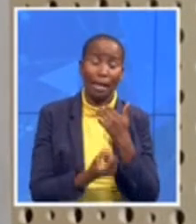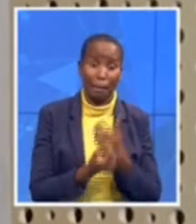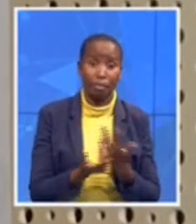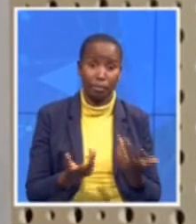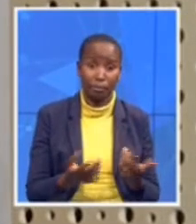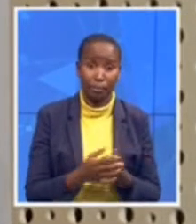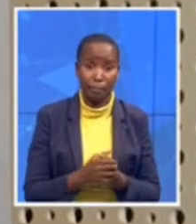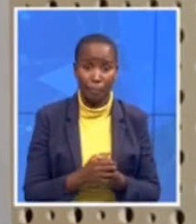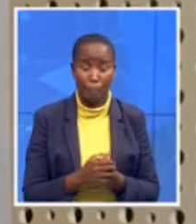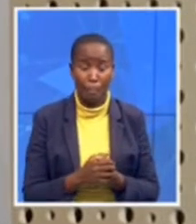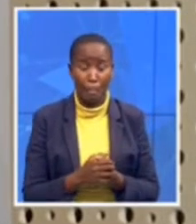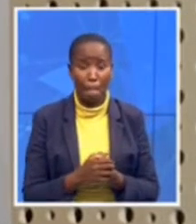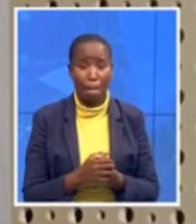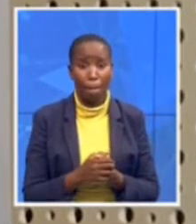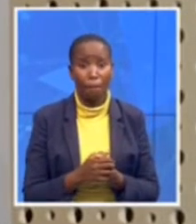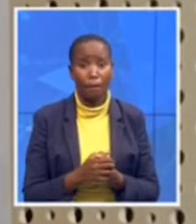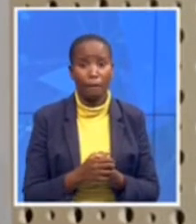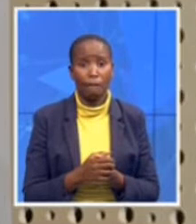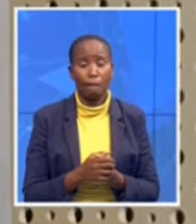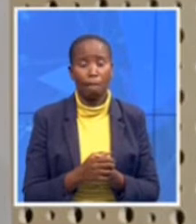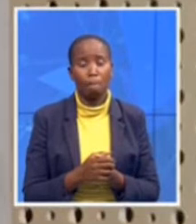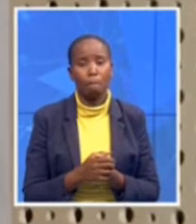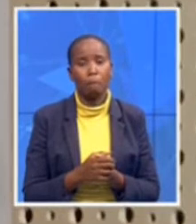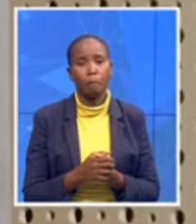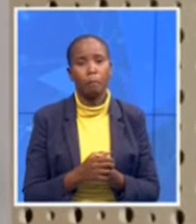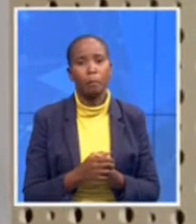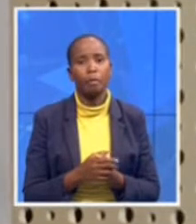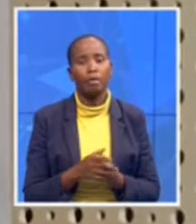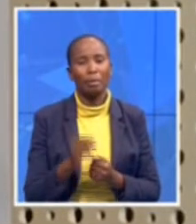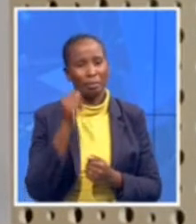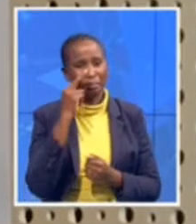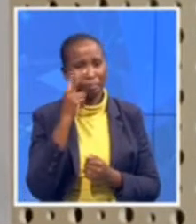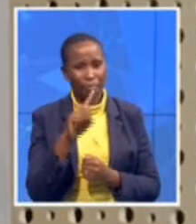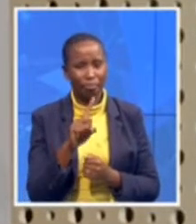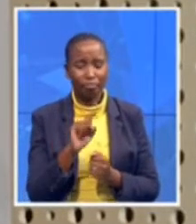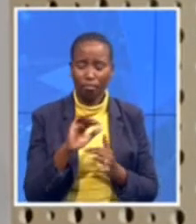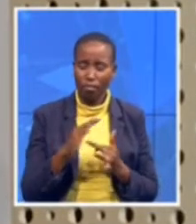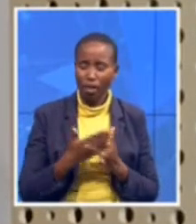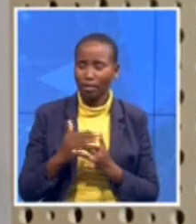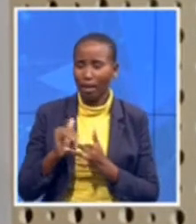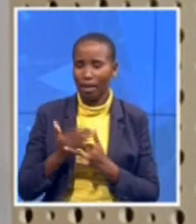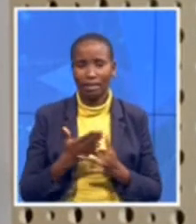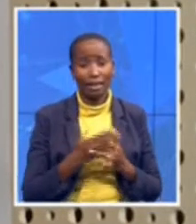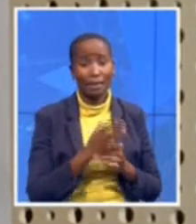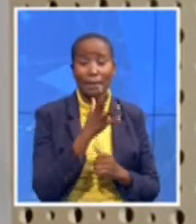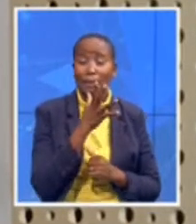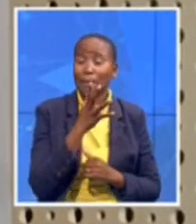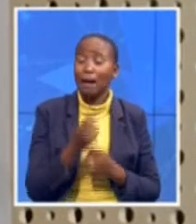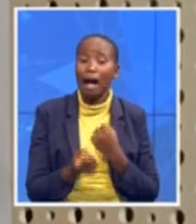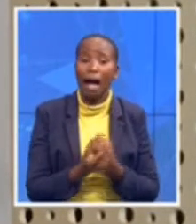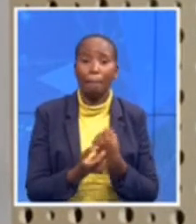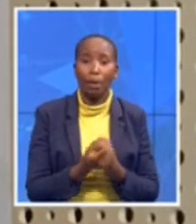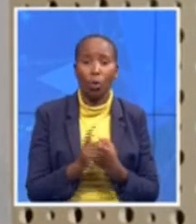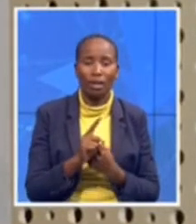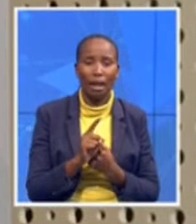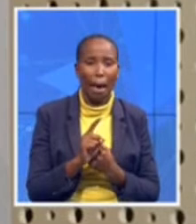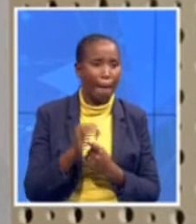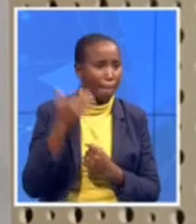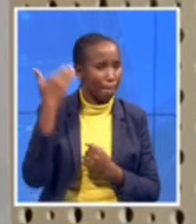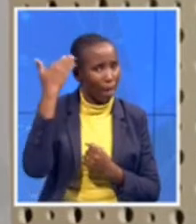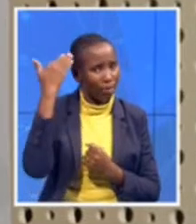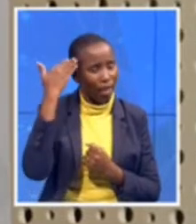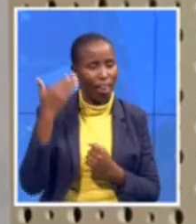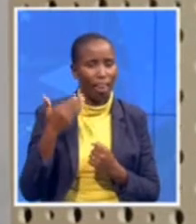see that there have been numerous cases where mental anguish has been caused because of online